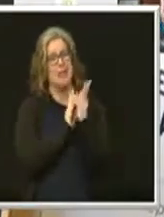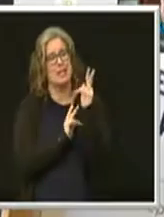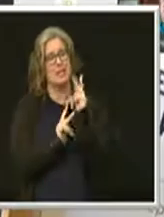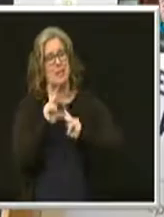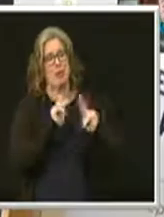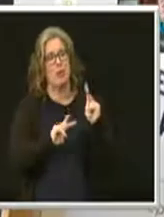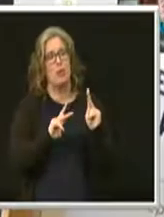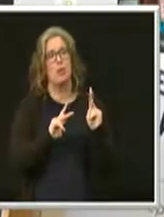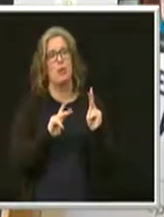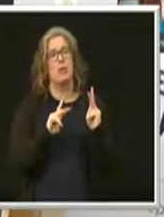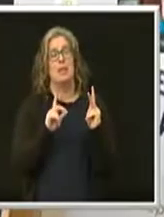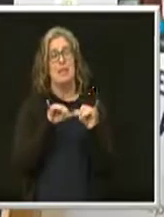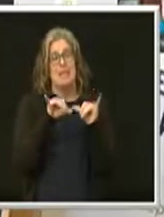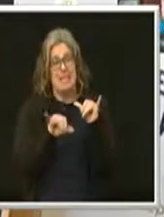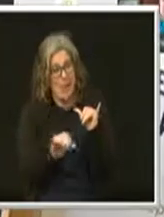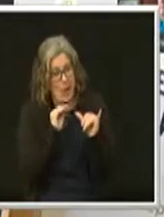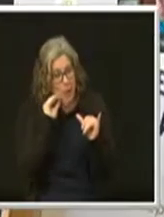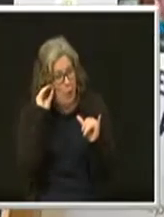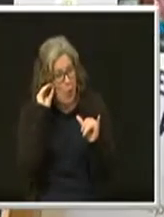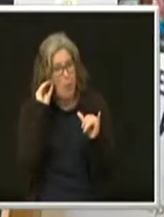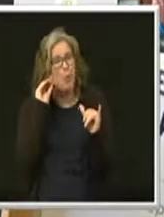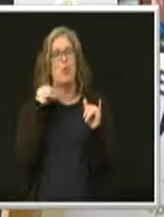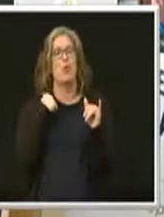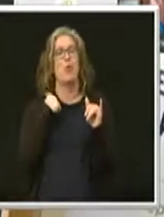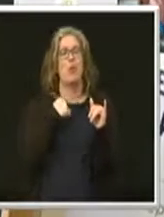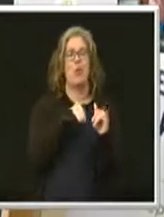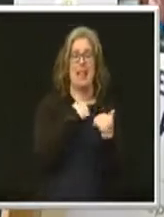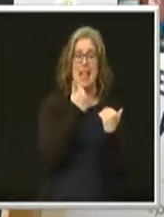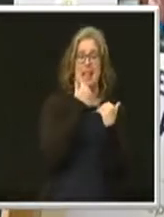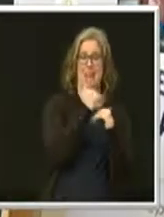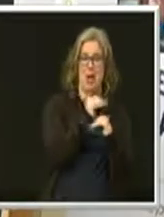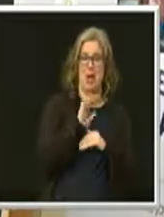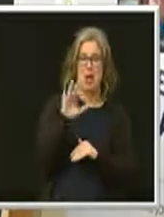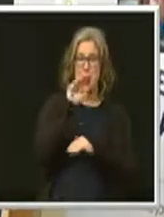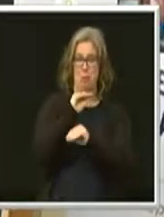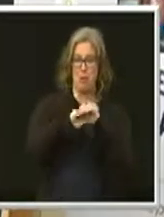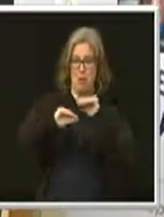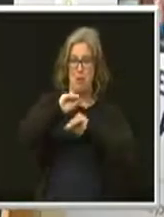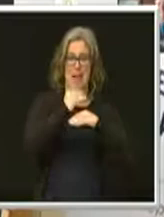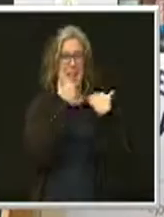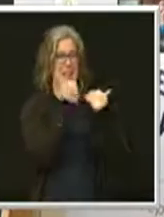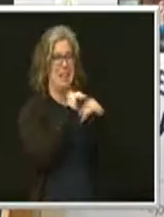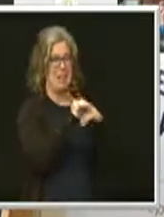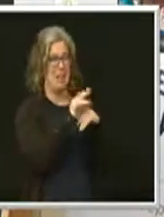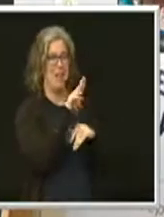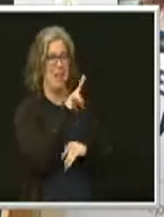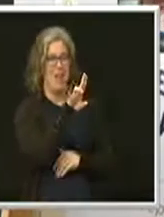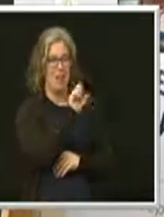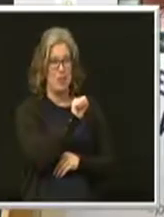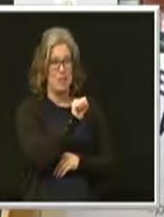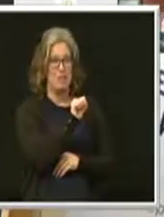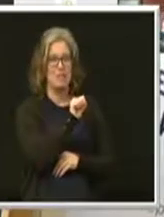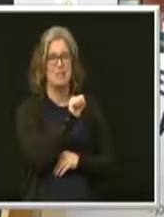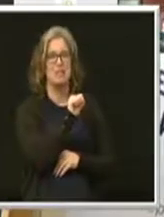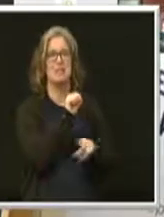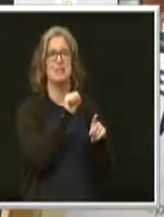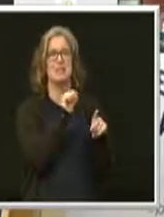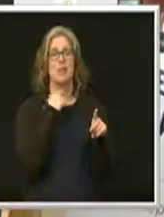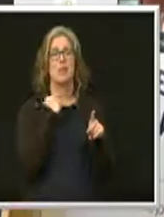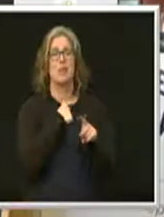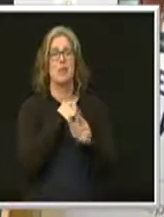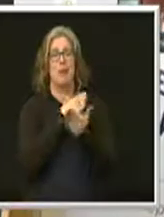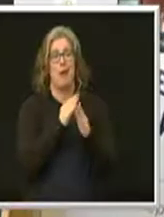to do now to stay in their homes so we can limit your movement, so we limit the movement of the virus, and we have